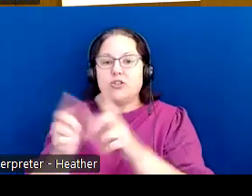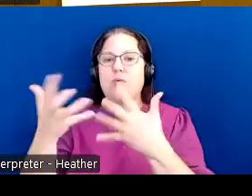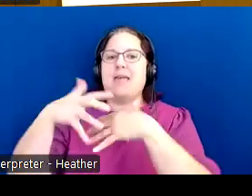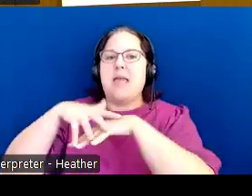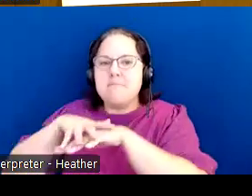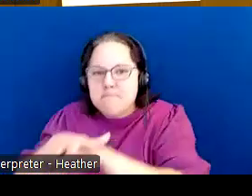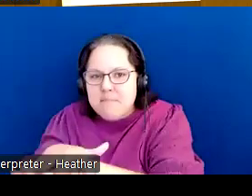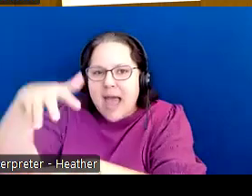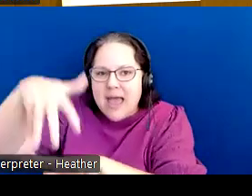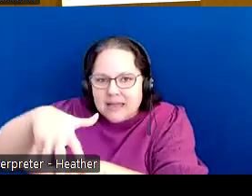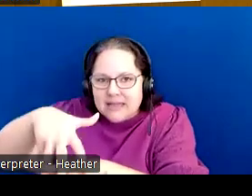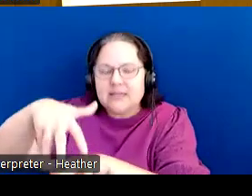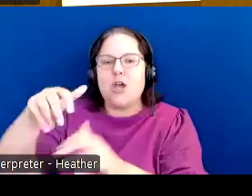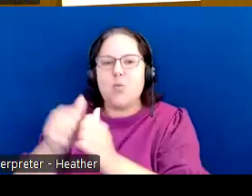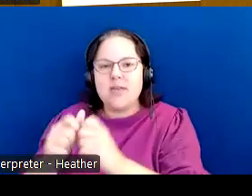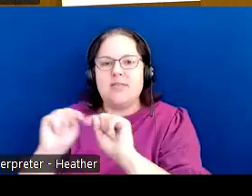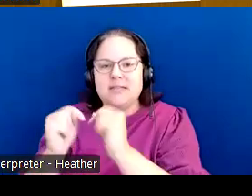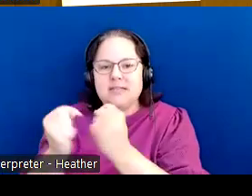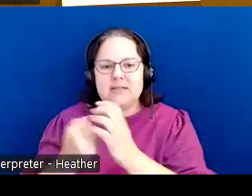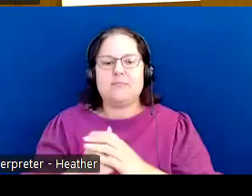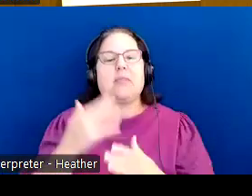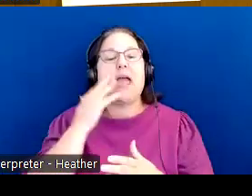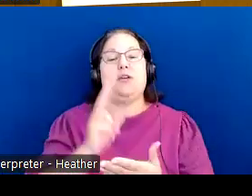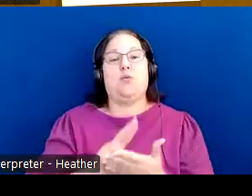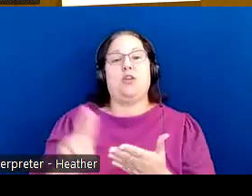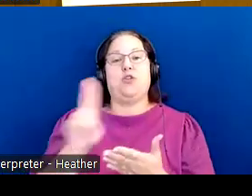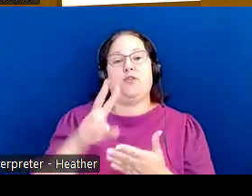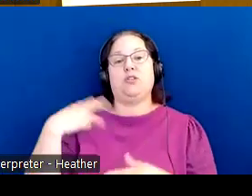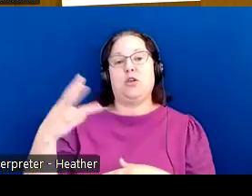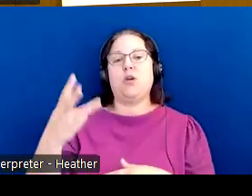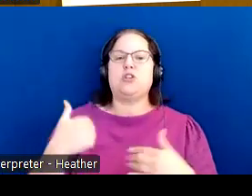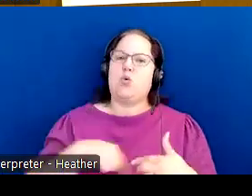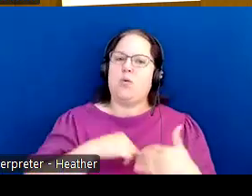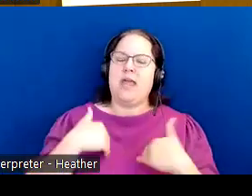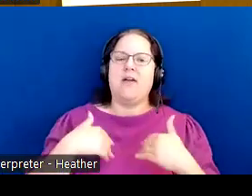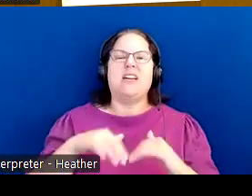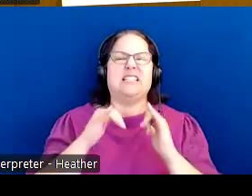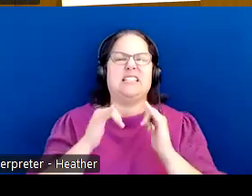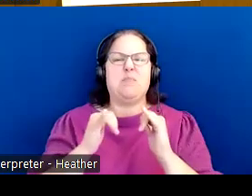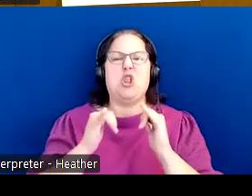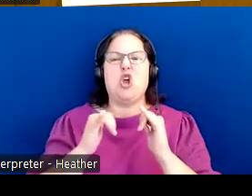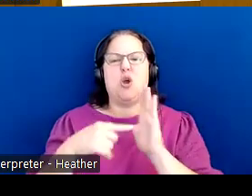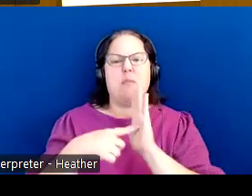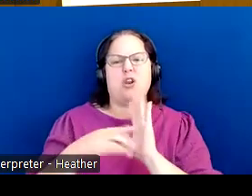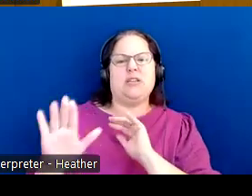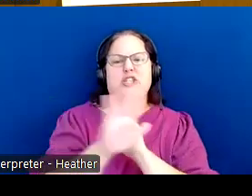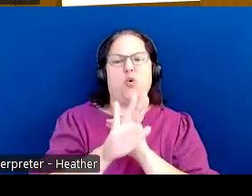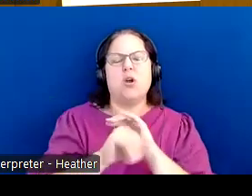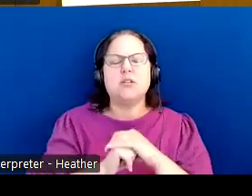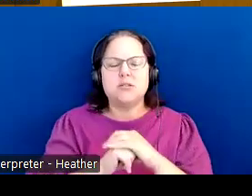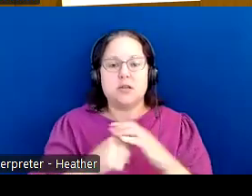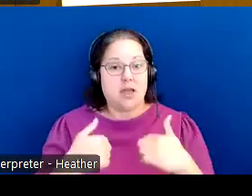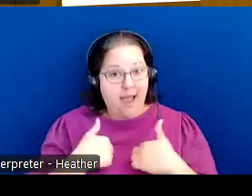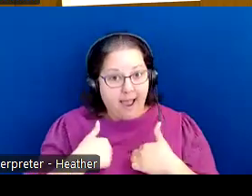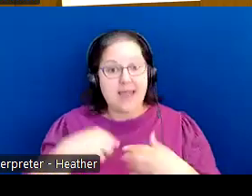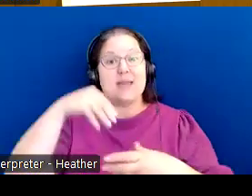team. And I know at University of Washington, we have a very similar model as yours. So like Dr. Mathill, I am embedded